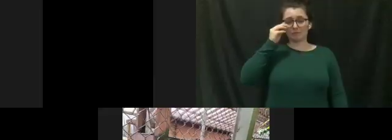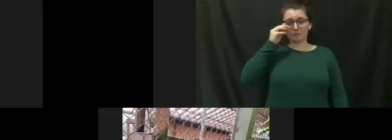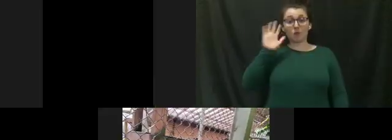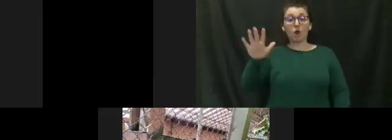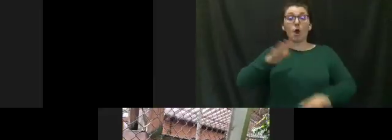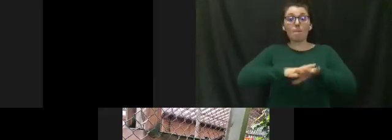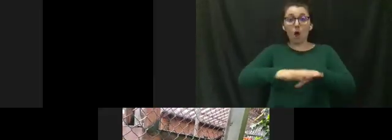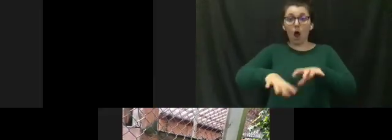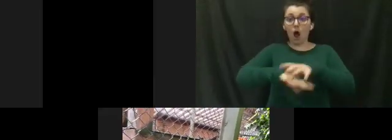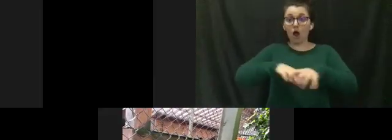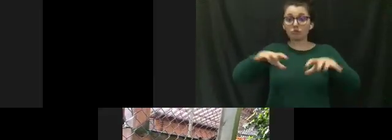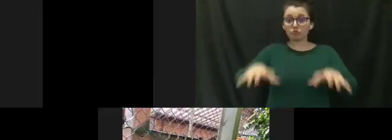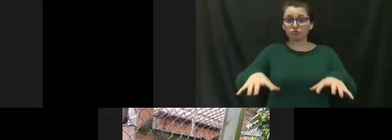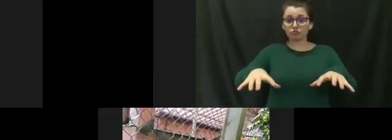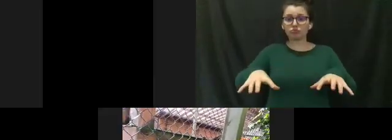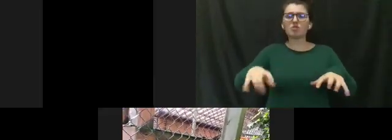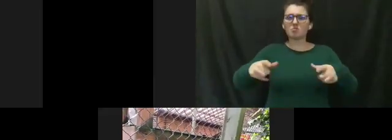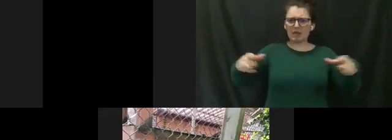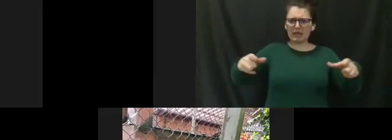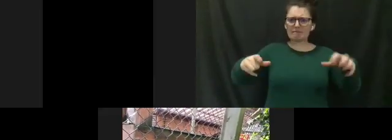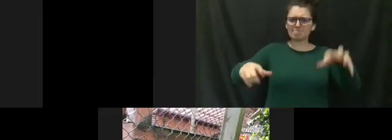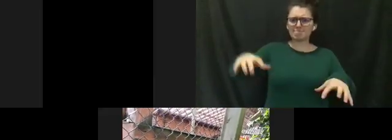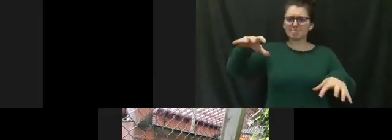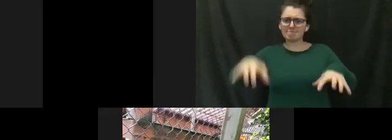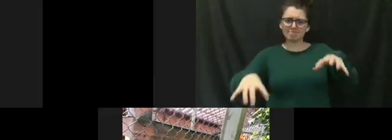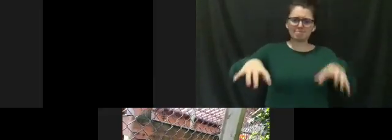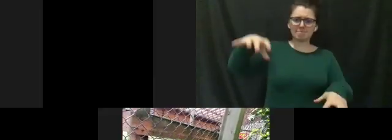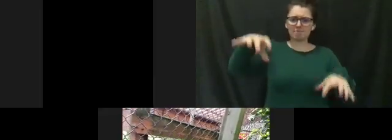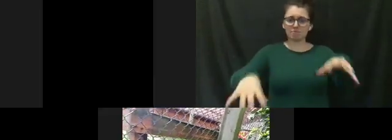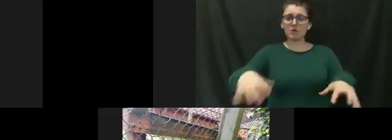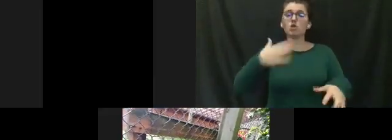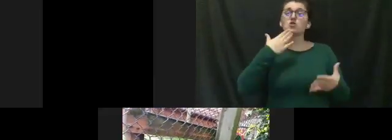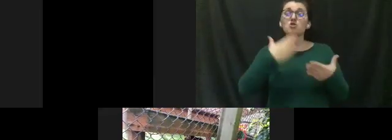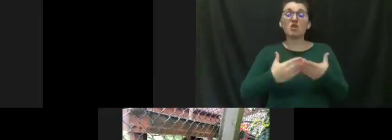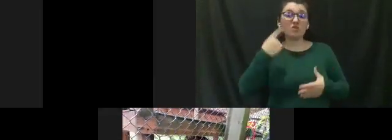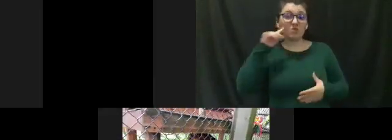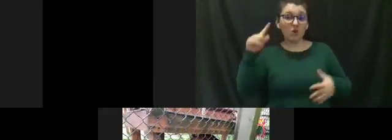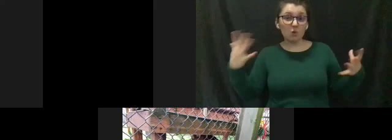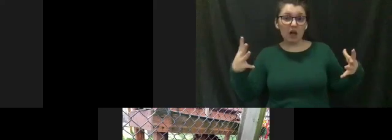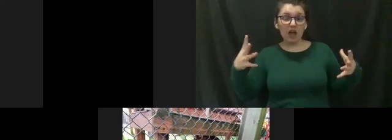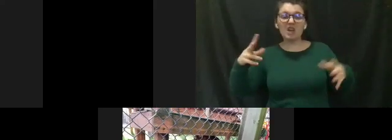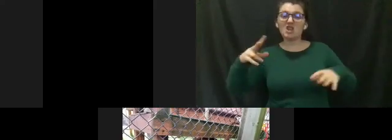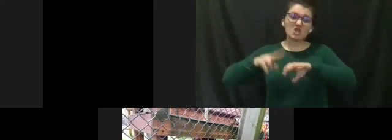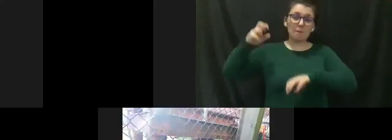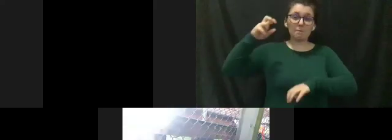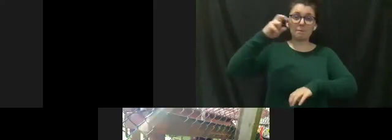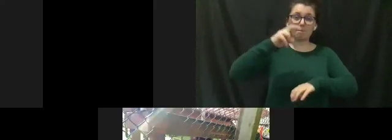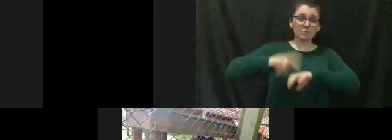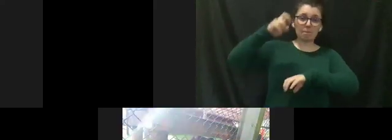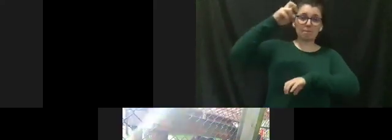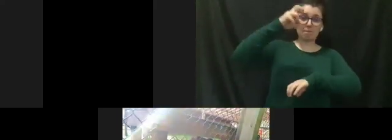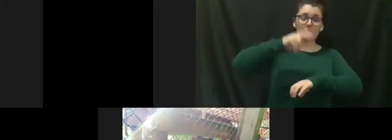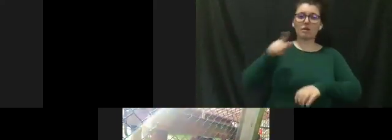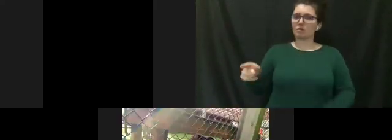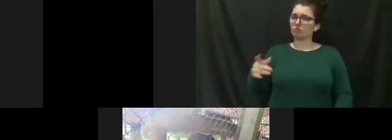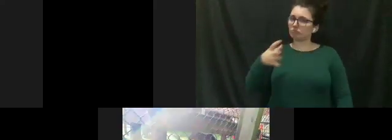has really, really big paws, and it's really good for jumping. So cougars are really excellent